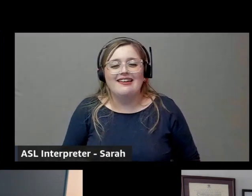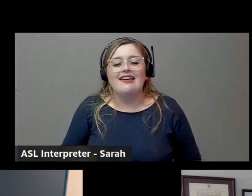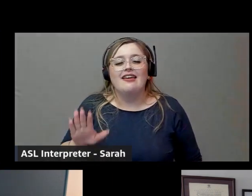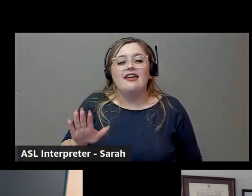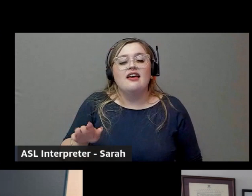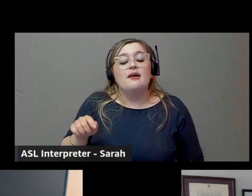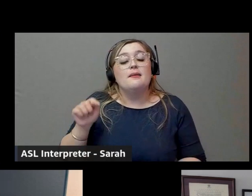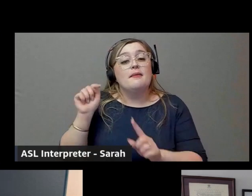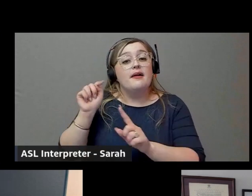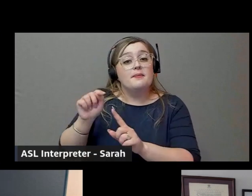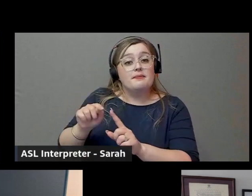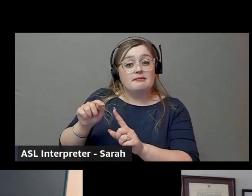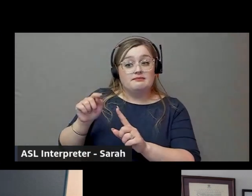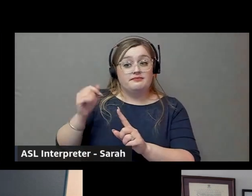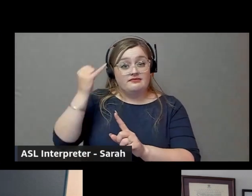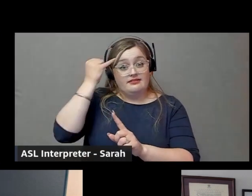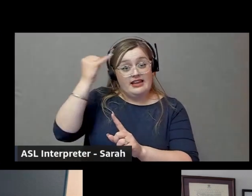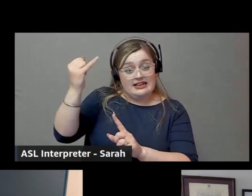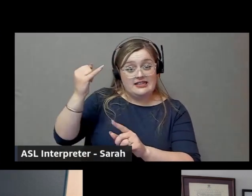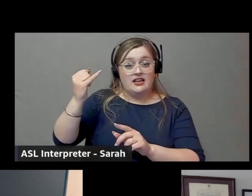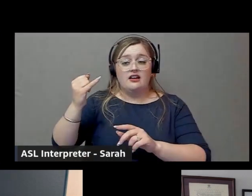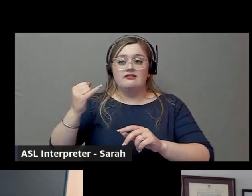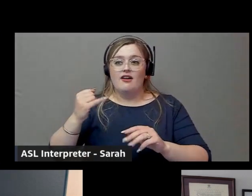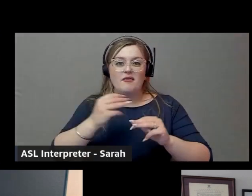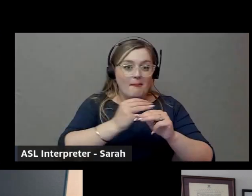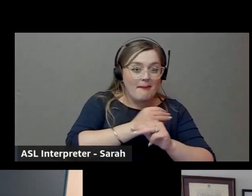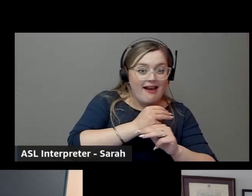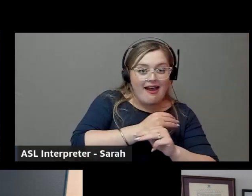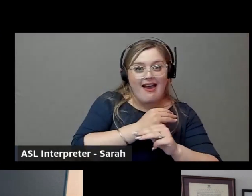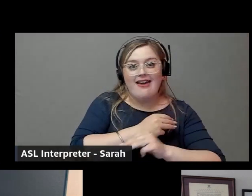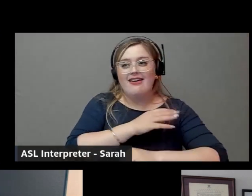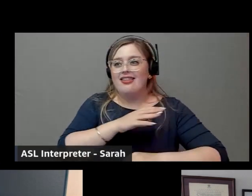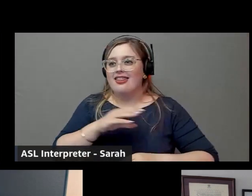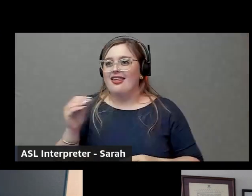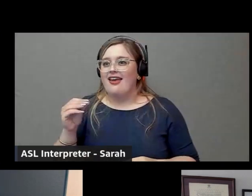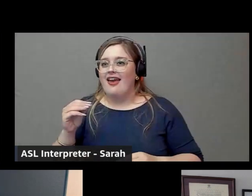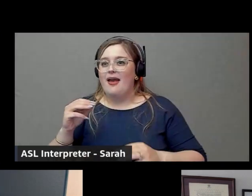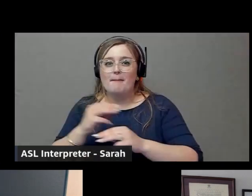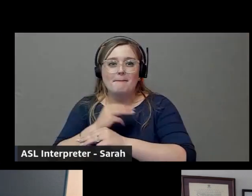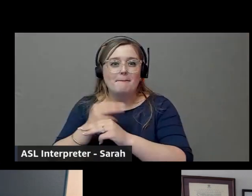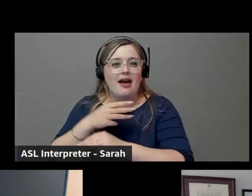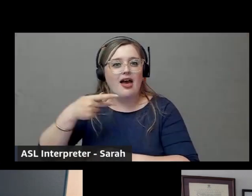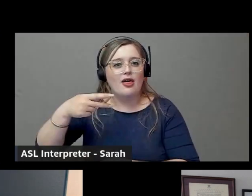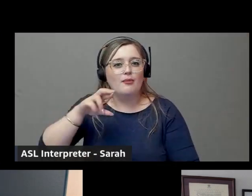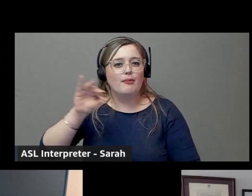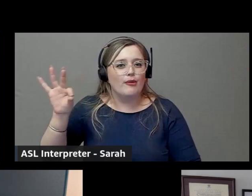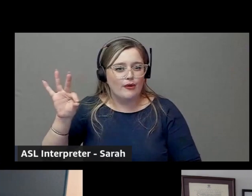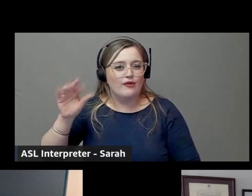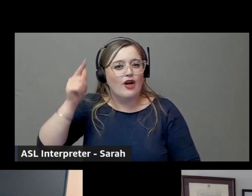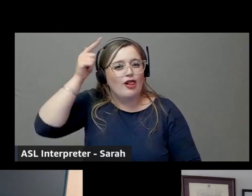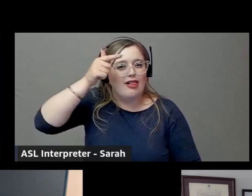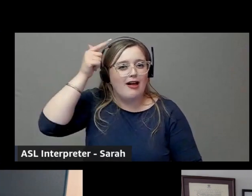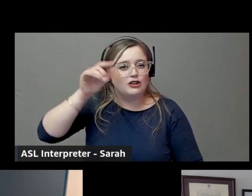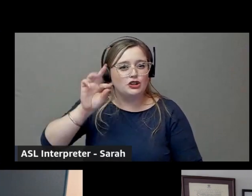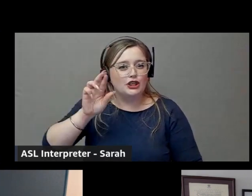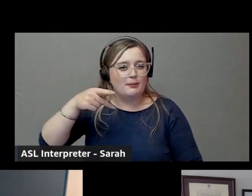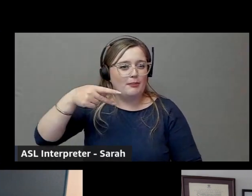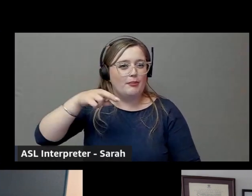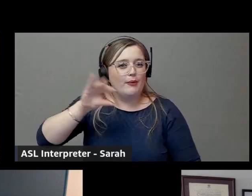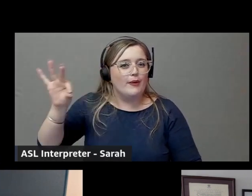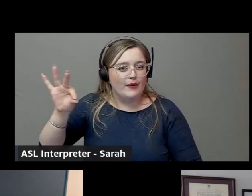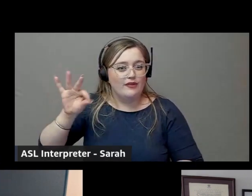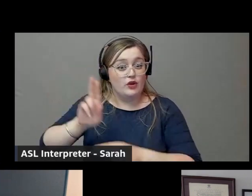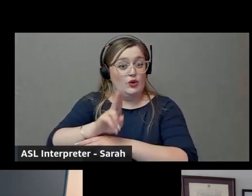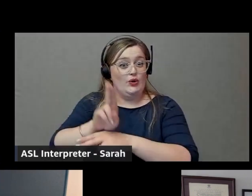this idea of using math and math proofs, logic proofs, to verify